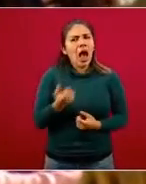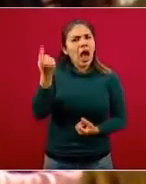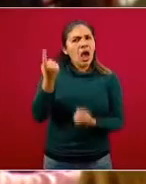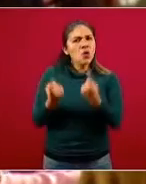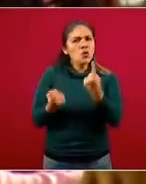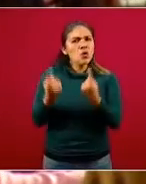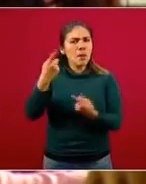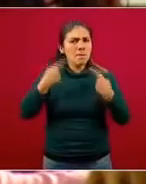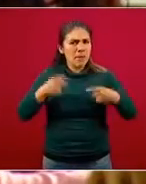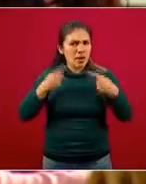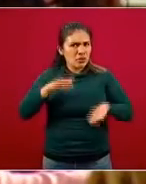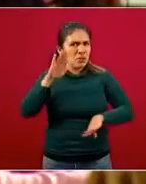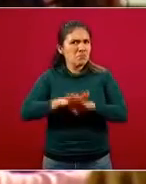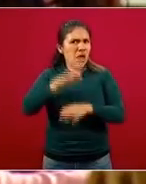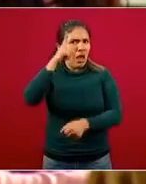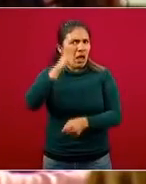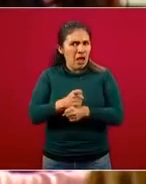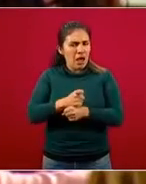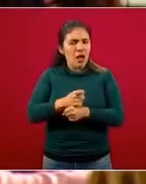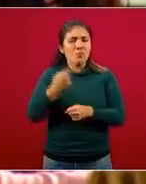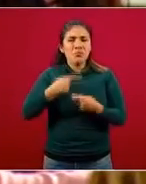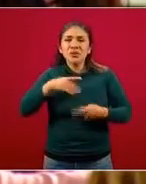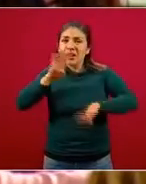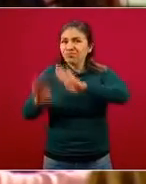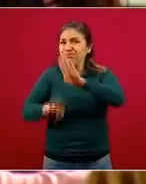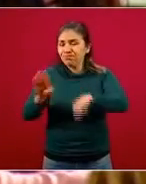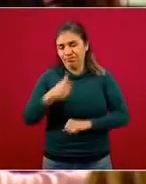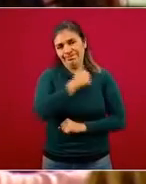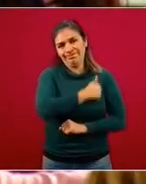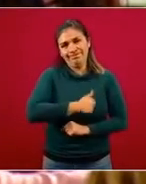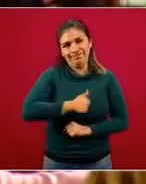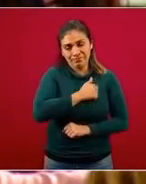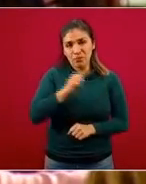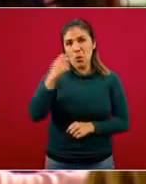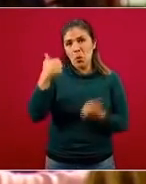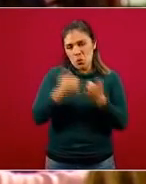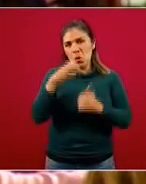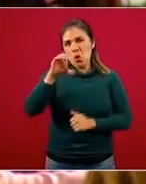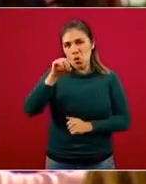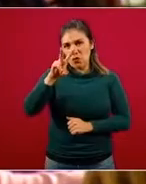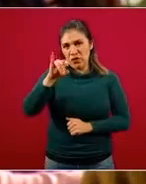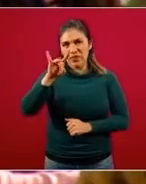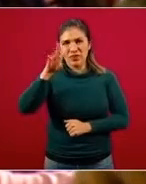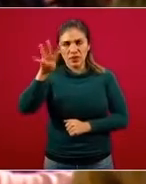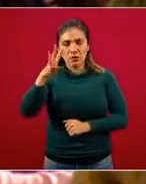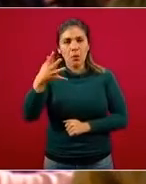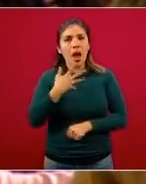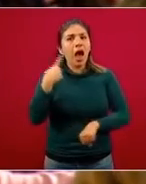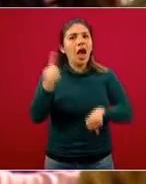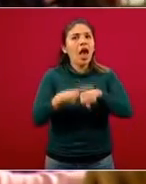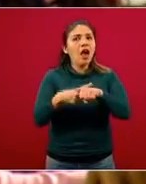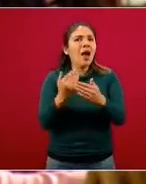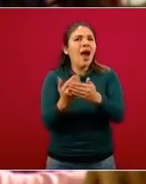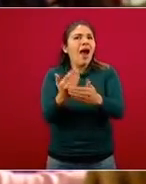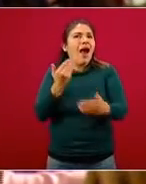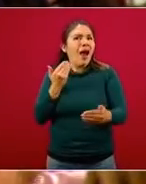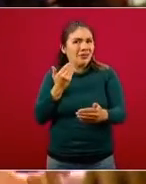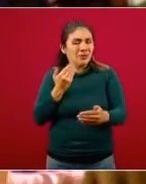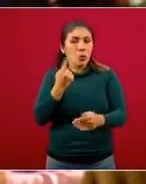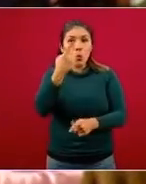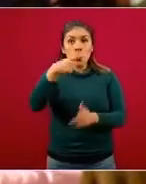Alomia. There are people, the majority of cases of unfortunate deaths from COVID-19, they usually